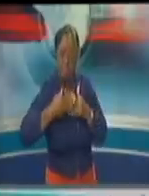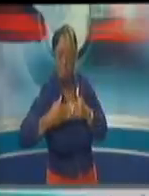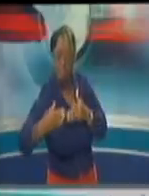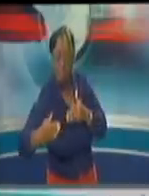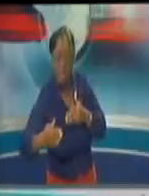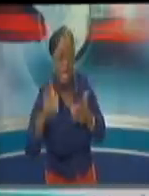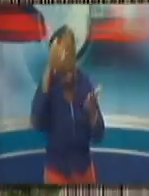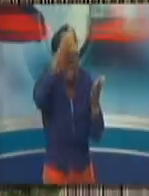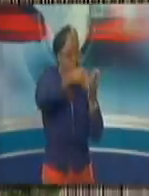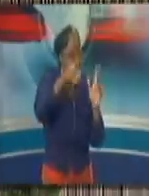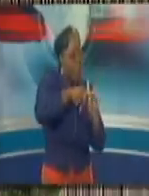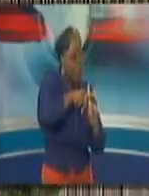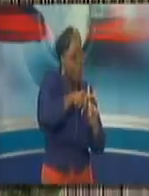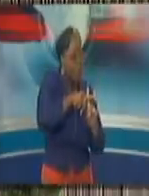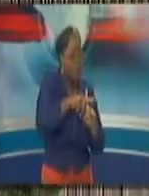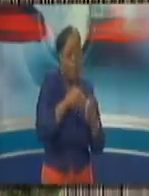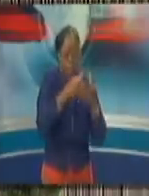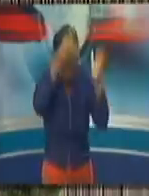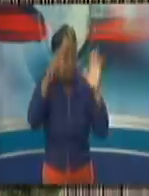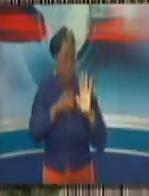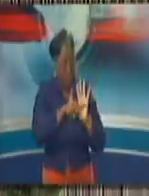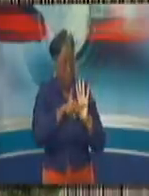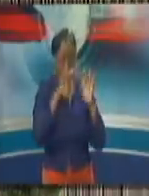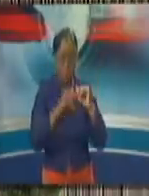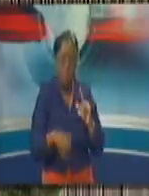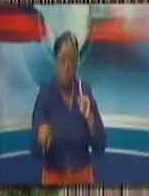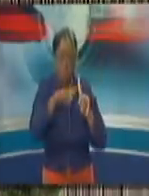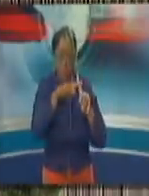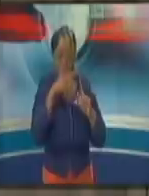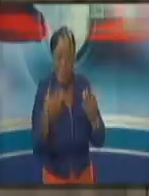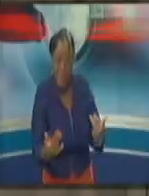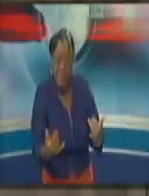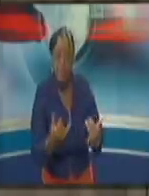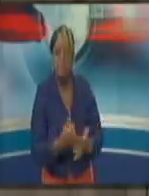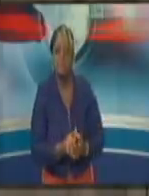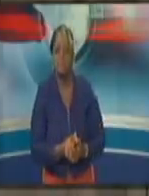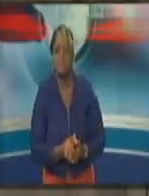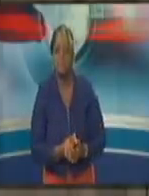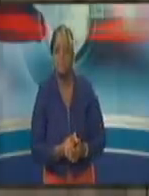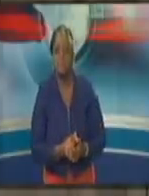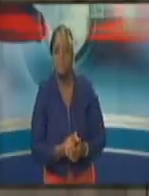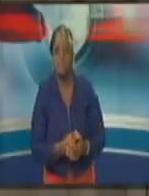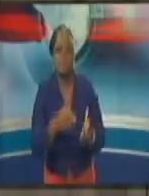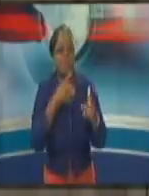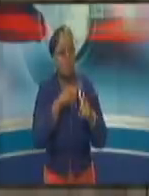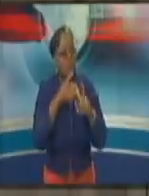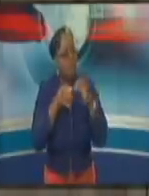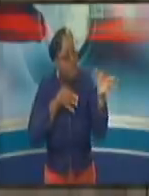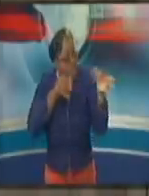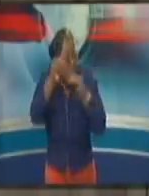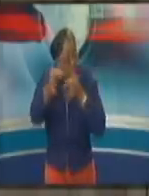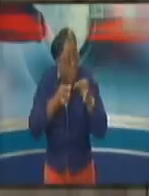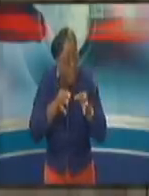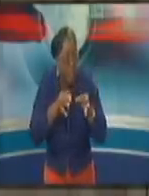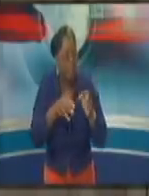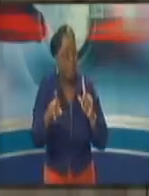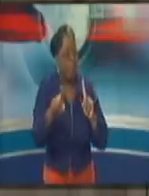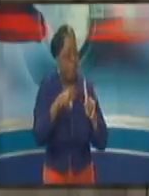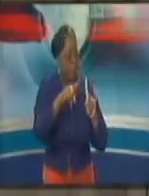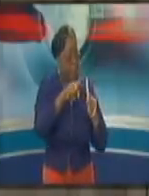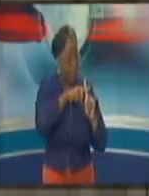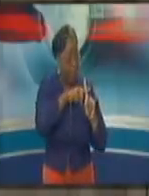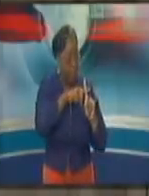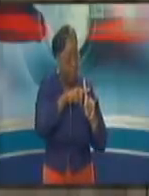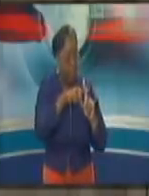positive again? Yeah, so what I was describing is basically you are positive, you become negative, and then you test positive again,